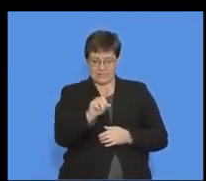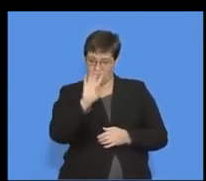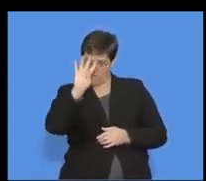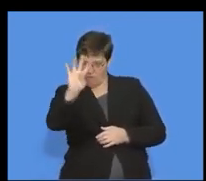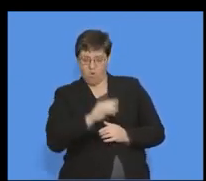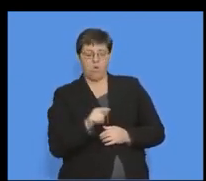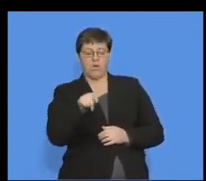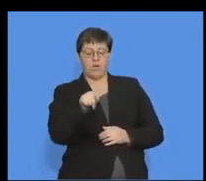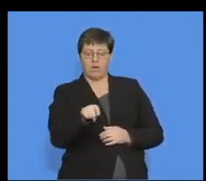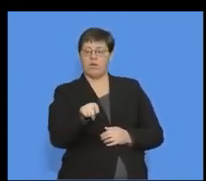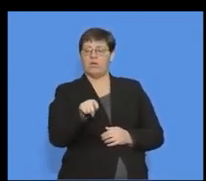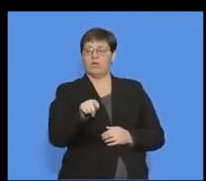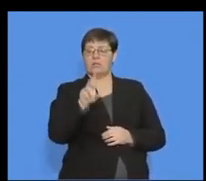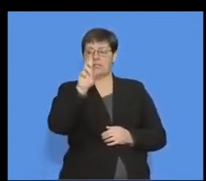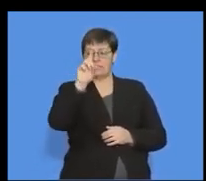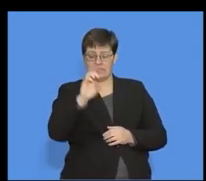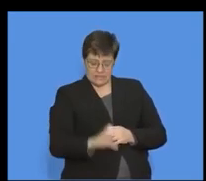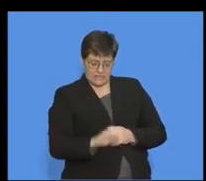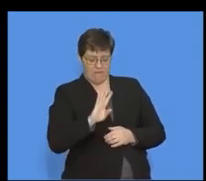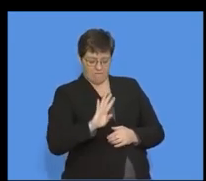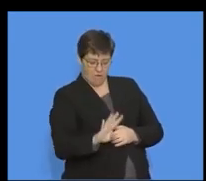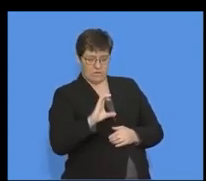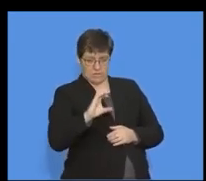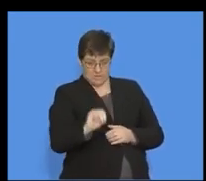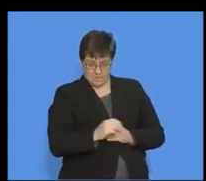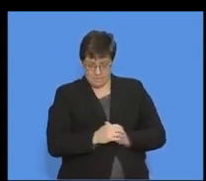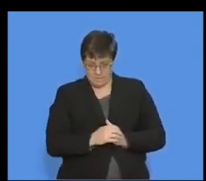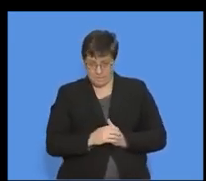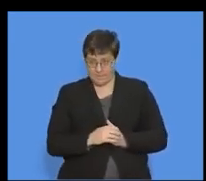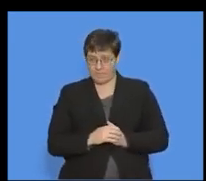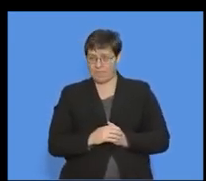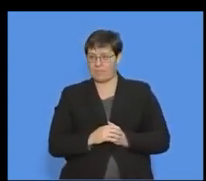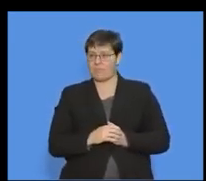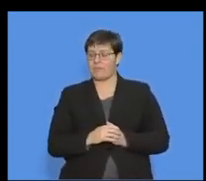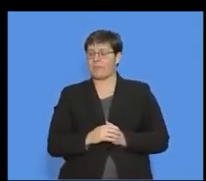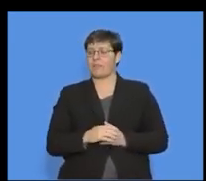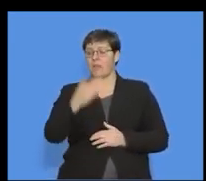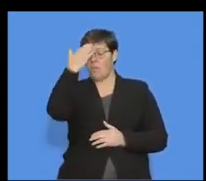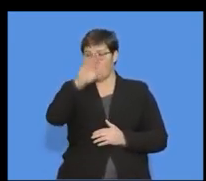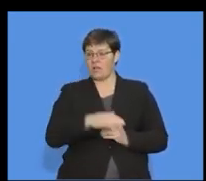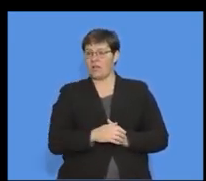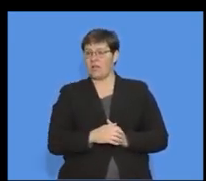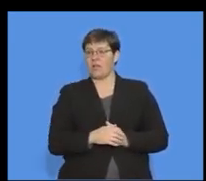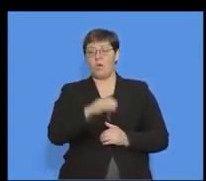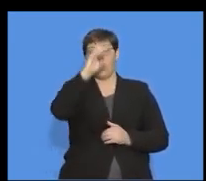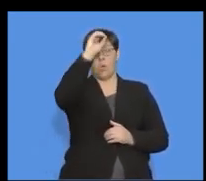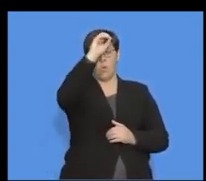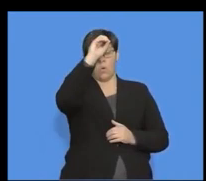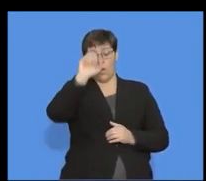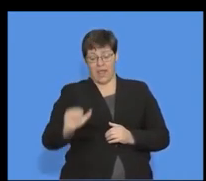that is 4 centimeters and that is 4 centimeters, right? And then you know that